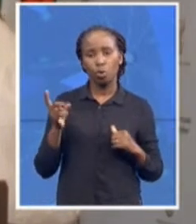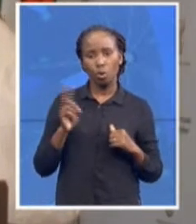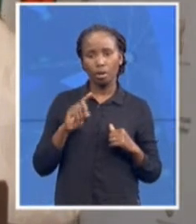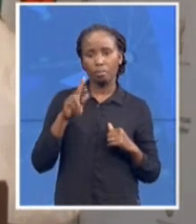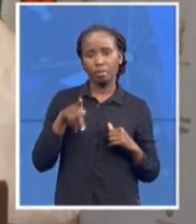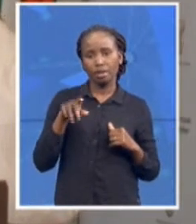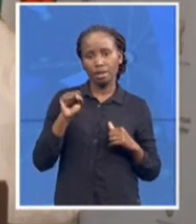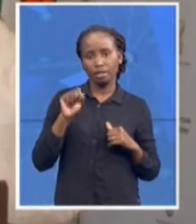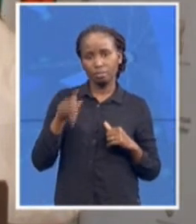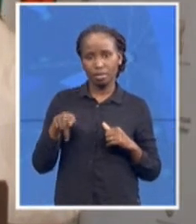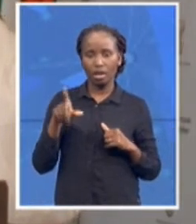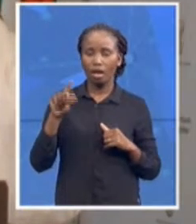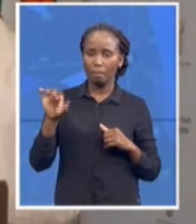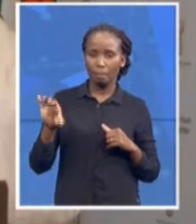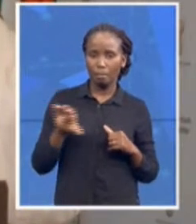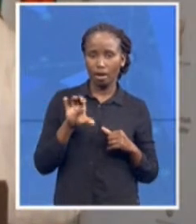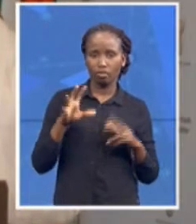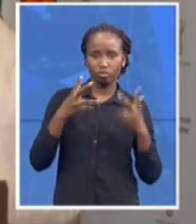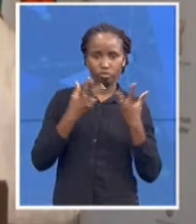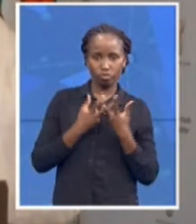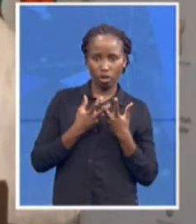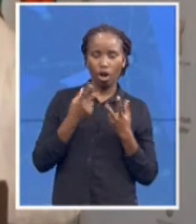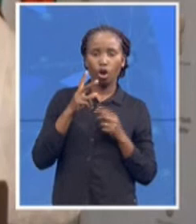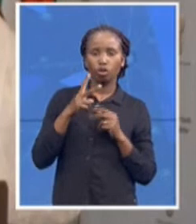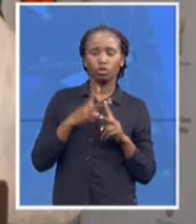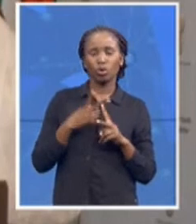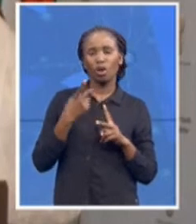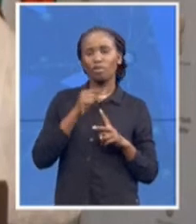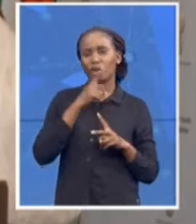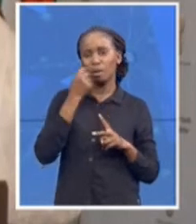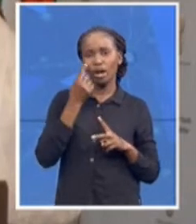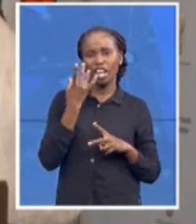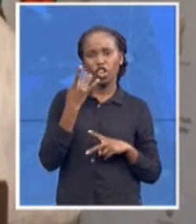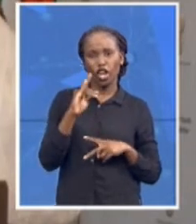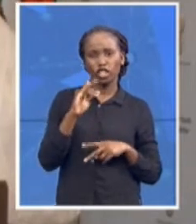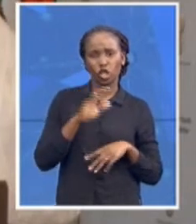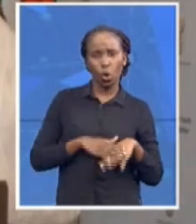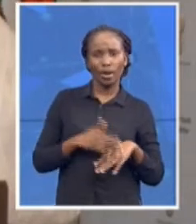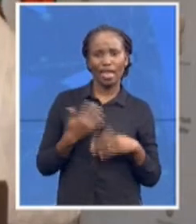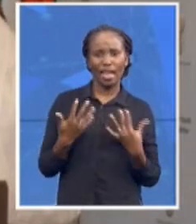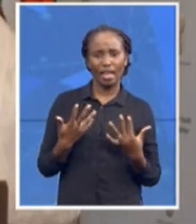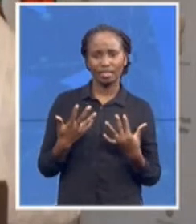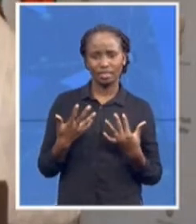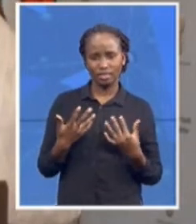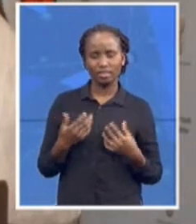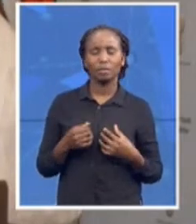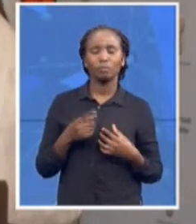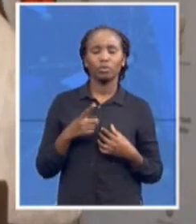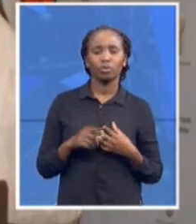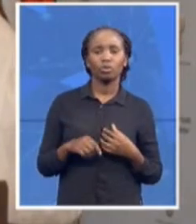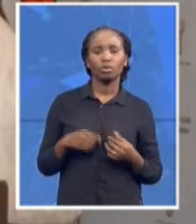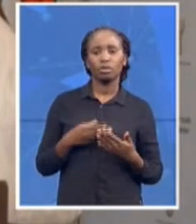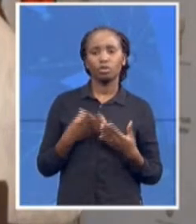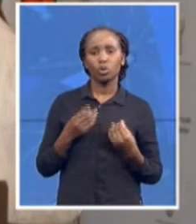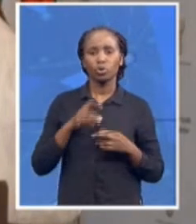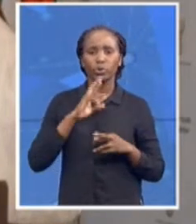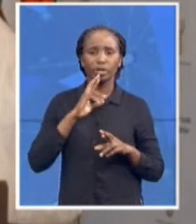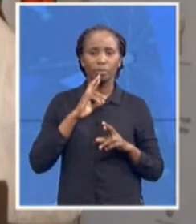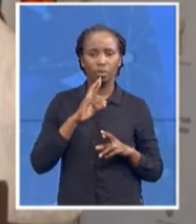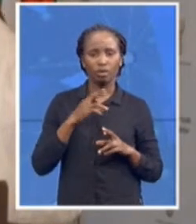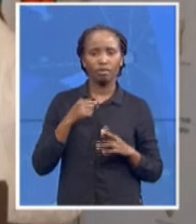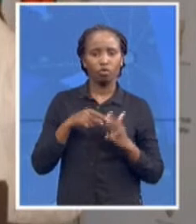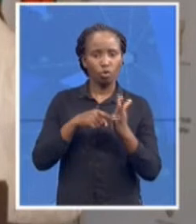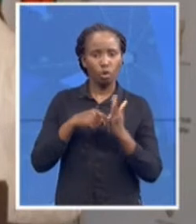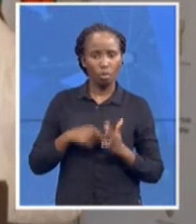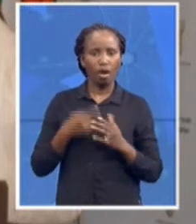on hand. And lastly, providing a comprehensive report with recommendations for council's consideration and action where